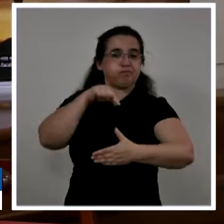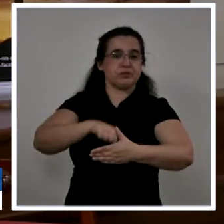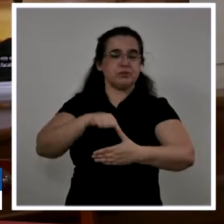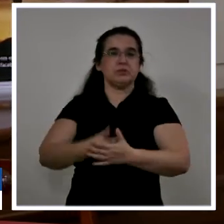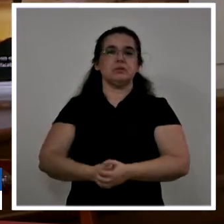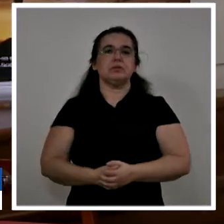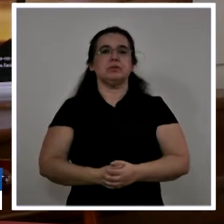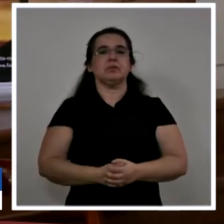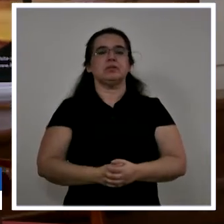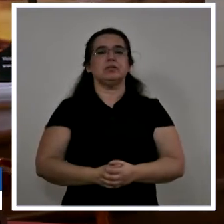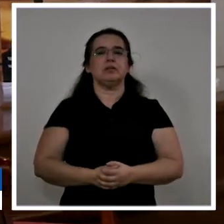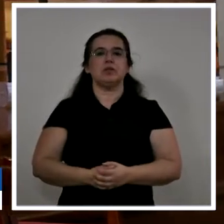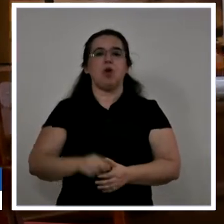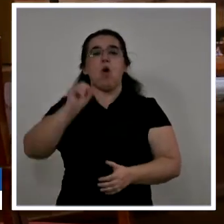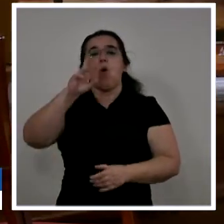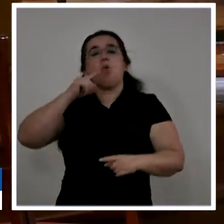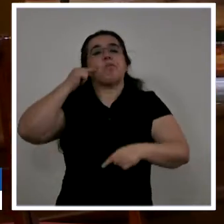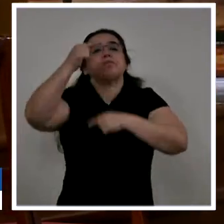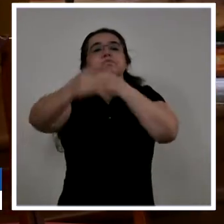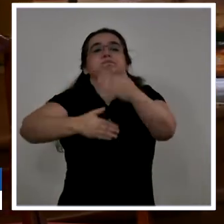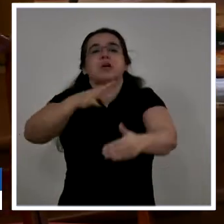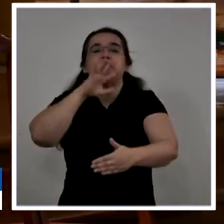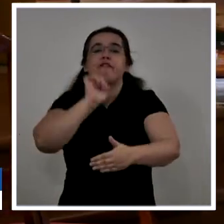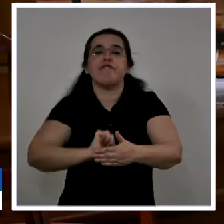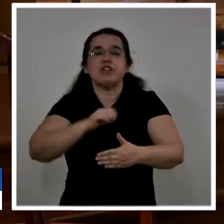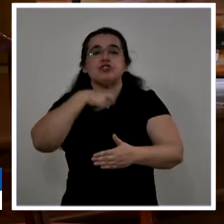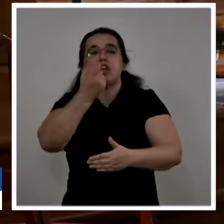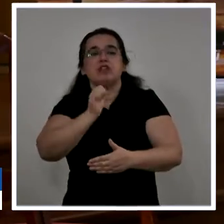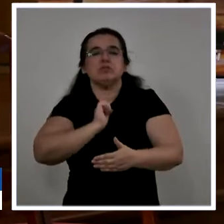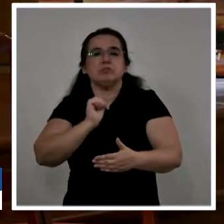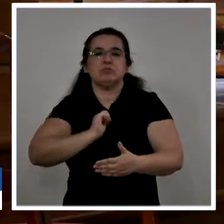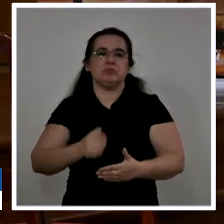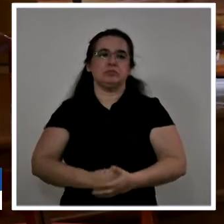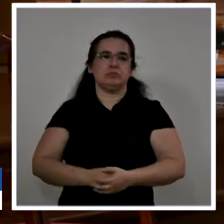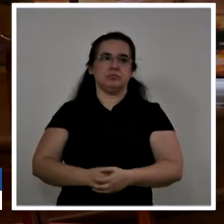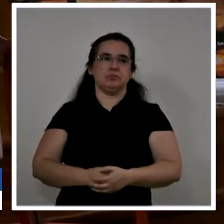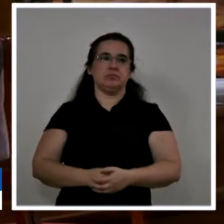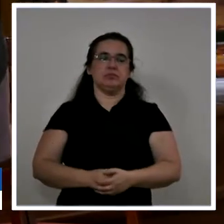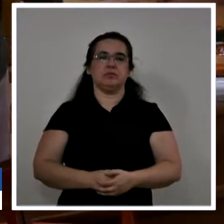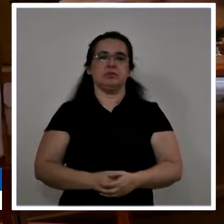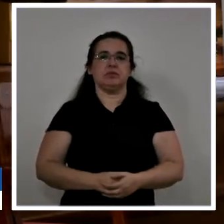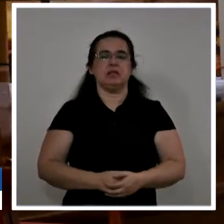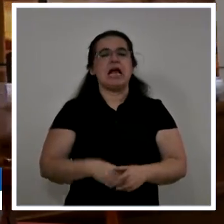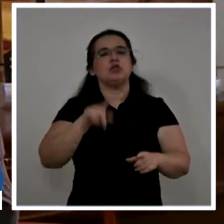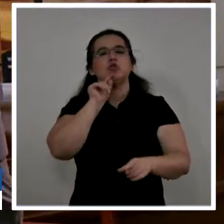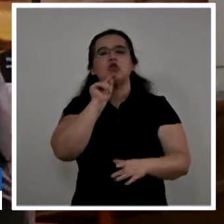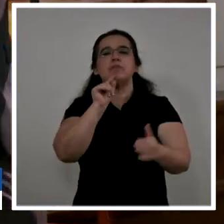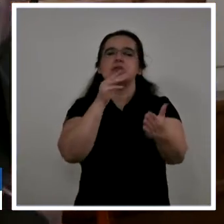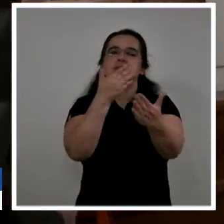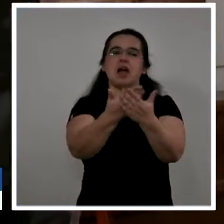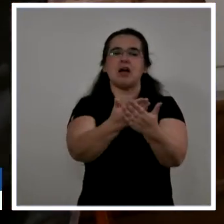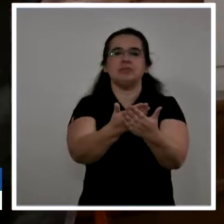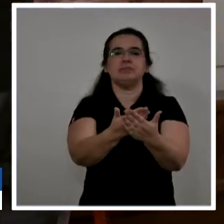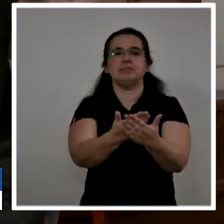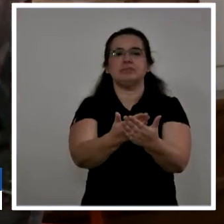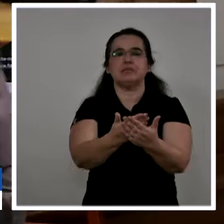bisnetos. Or my great-great-grandchildren. Ou os filhos dos meus bisnetos. We call that transgenerational. Aí chama-se